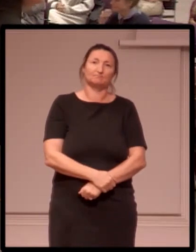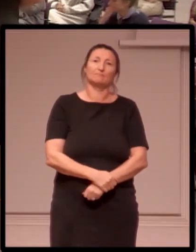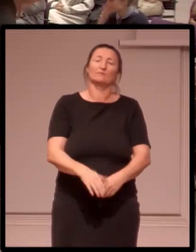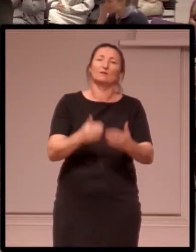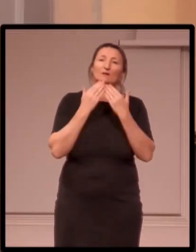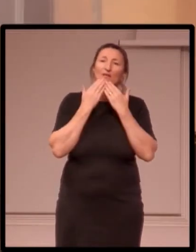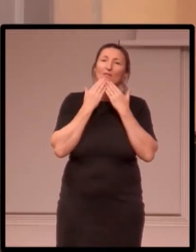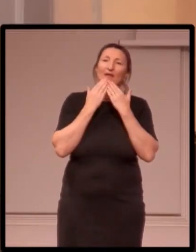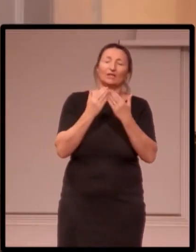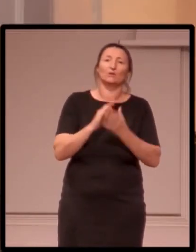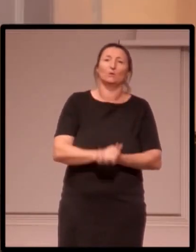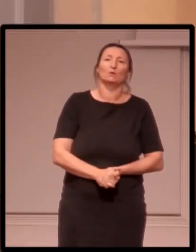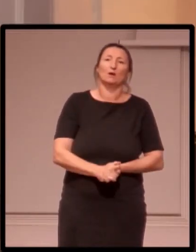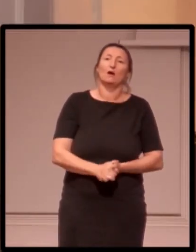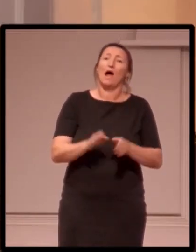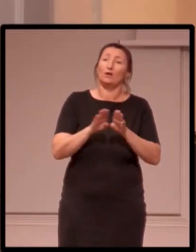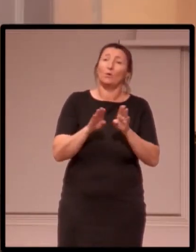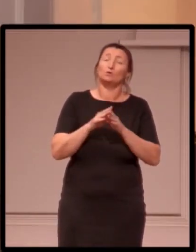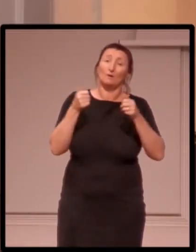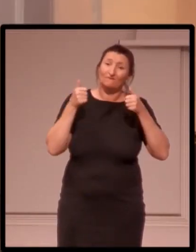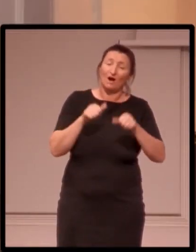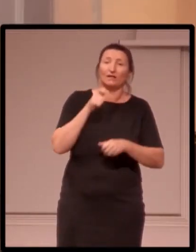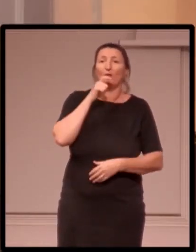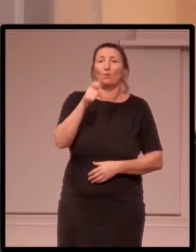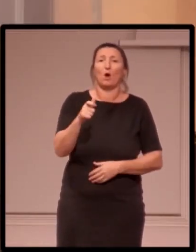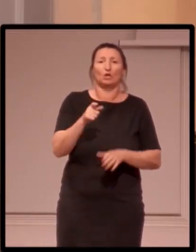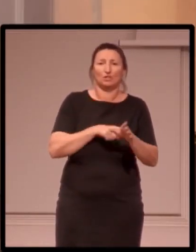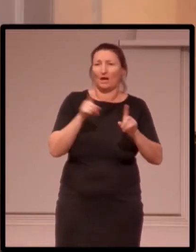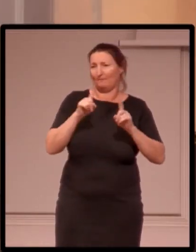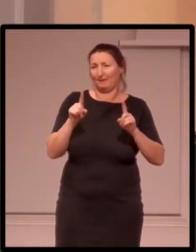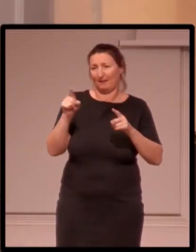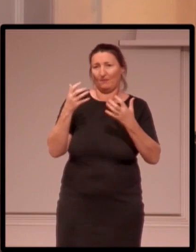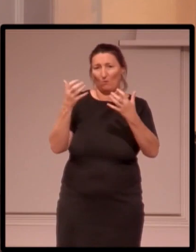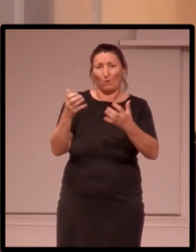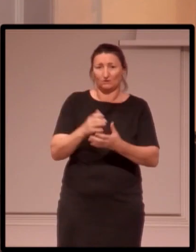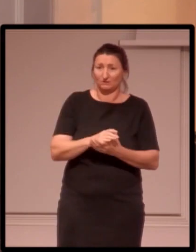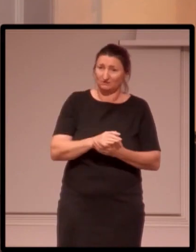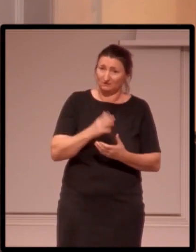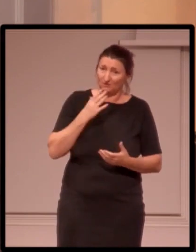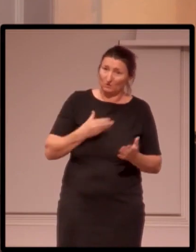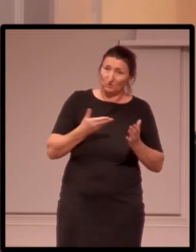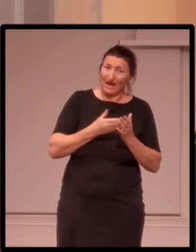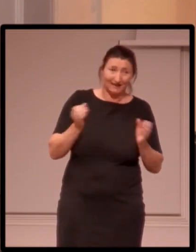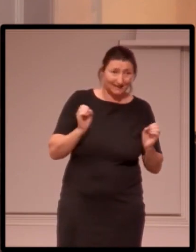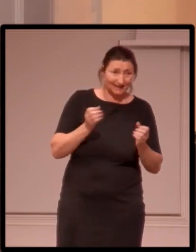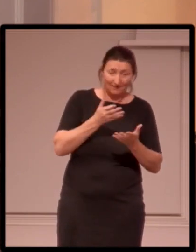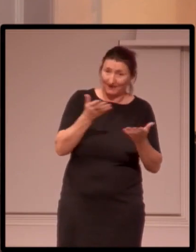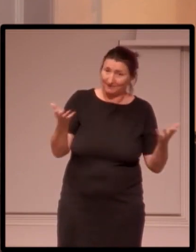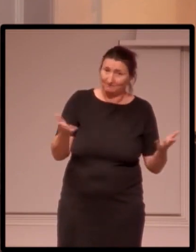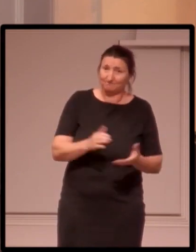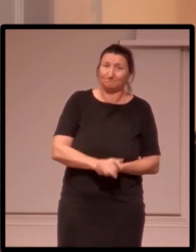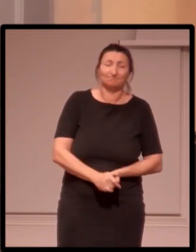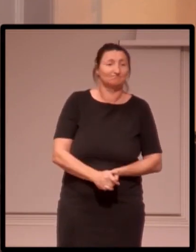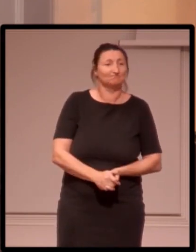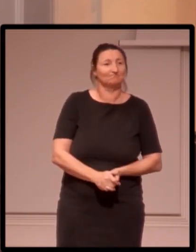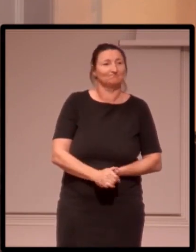And thank you. And I just must say, final word, the young people in the audience, is there anything else you wanted to say as our final thought to take away